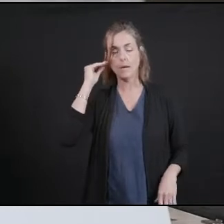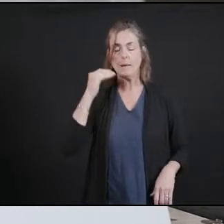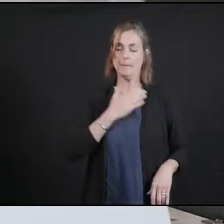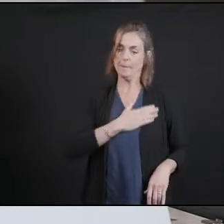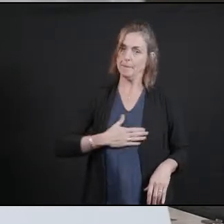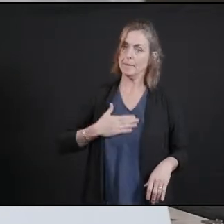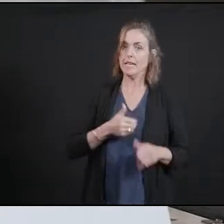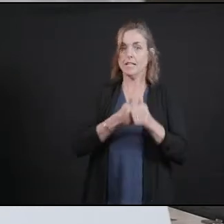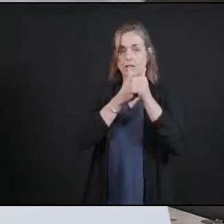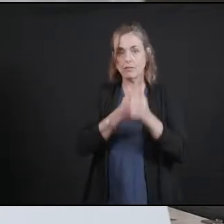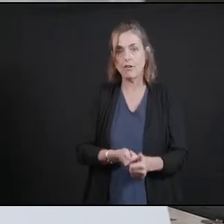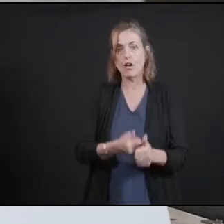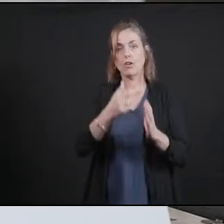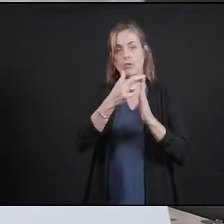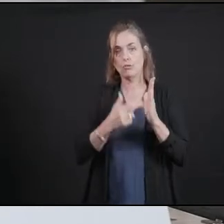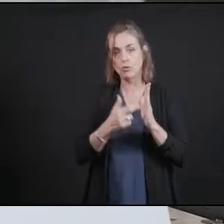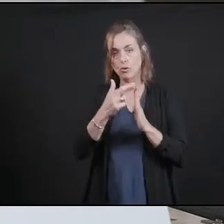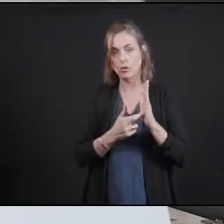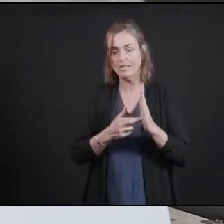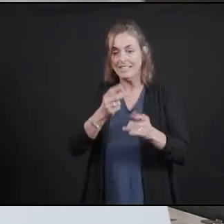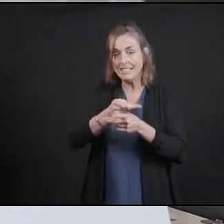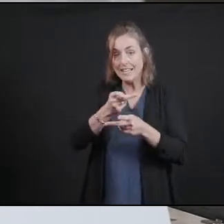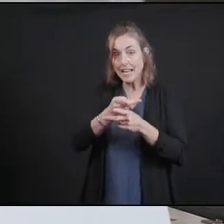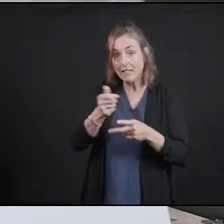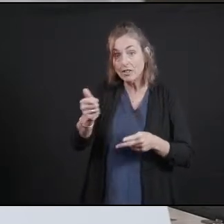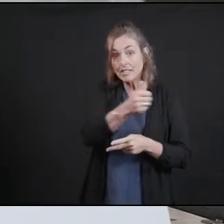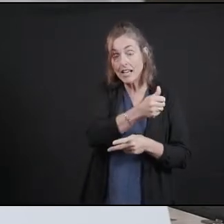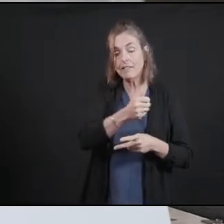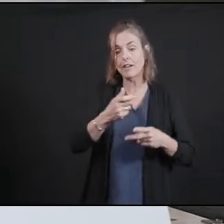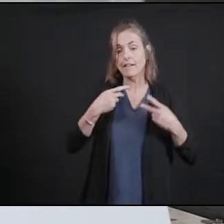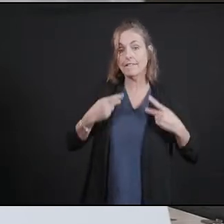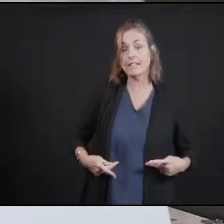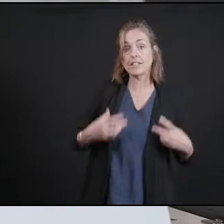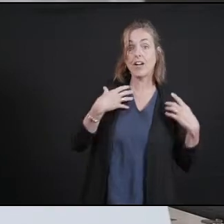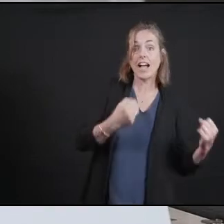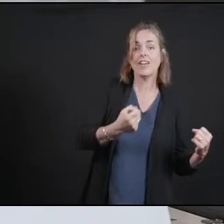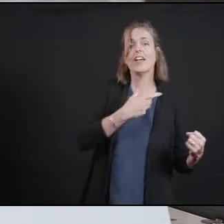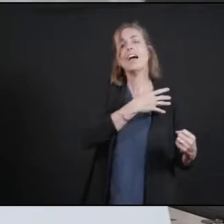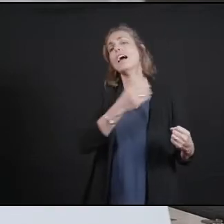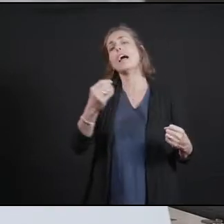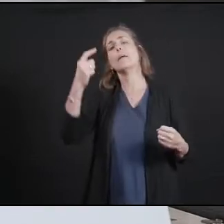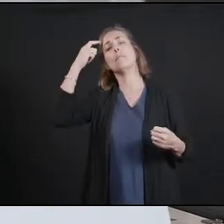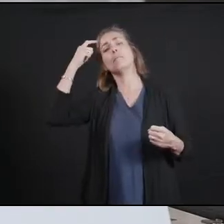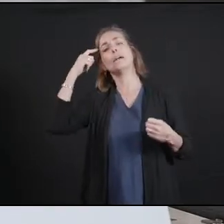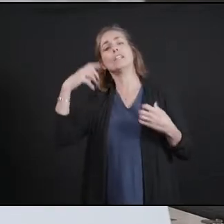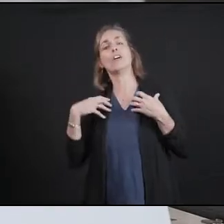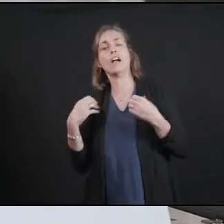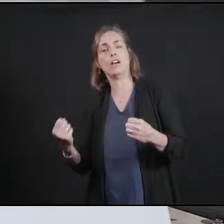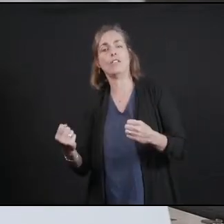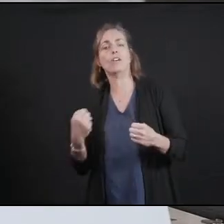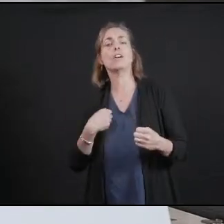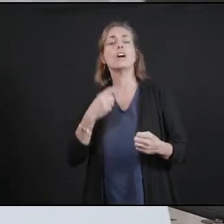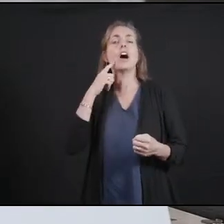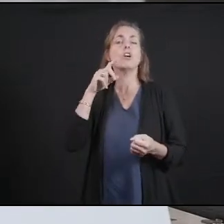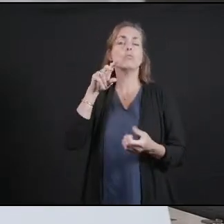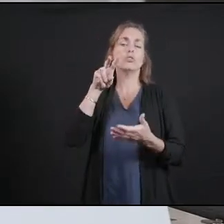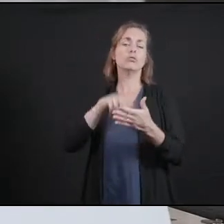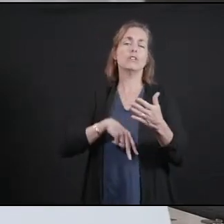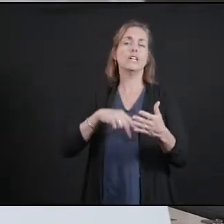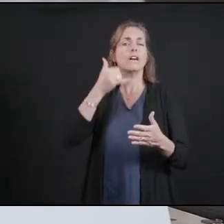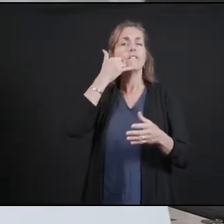that must be continued to reserve for healthcare workers and other medical first